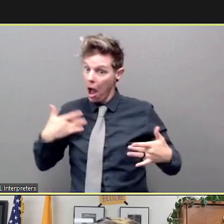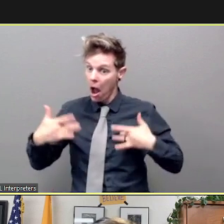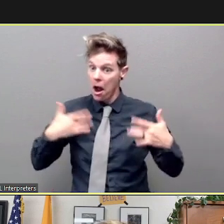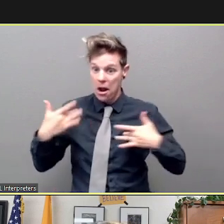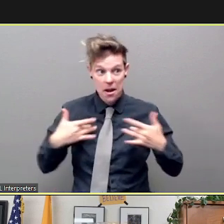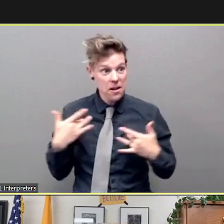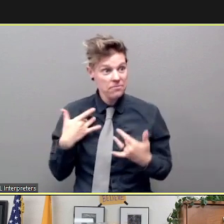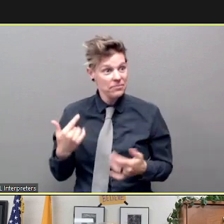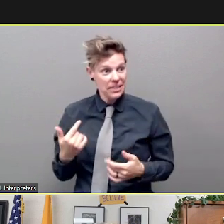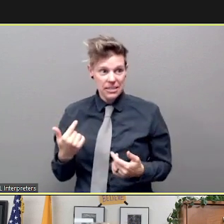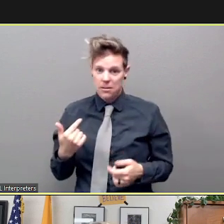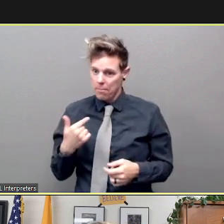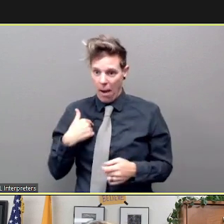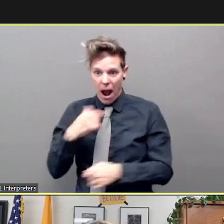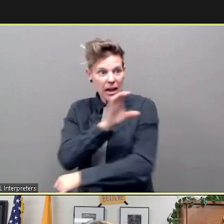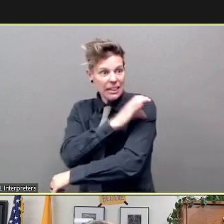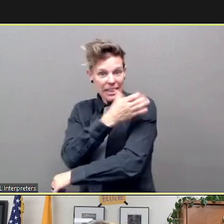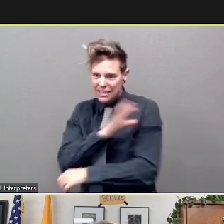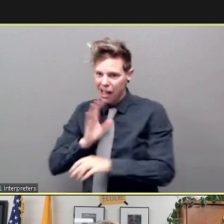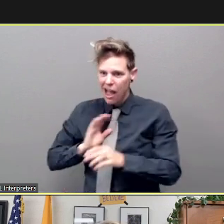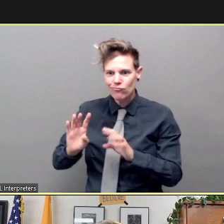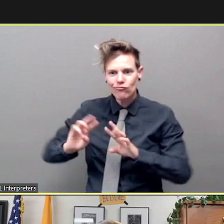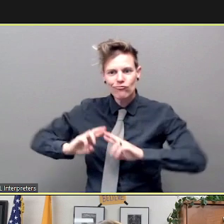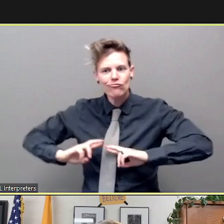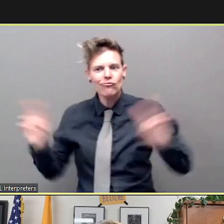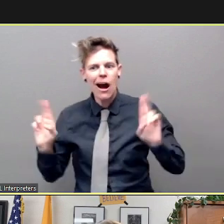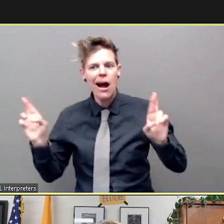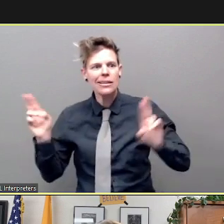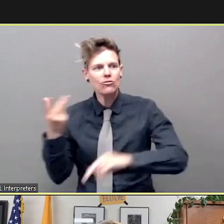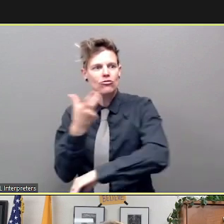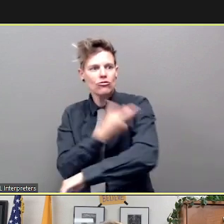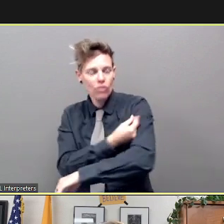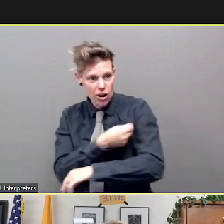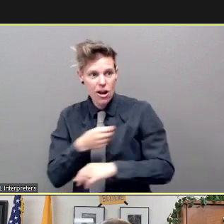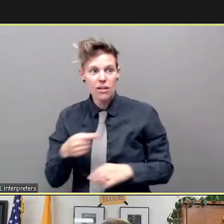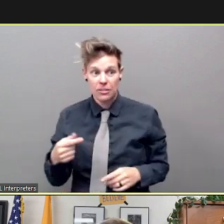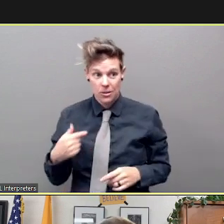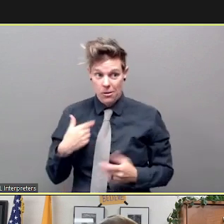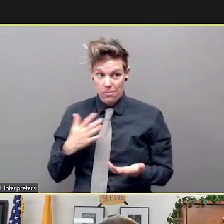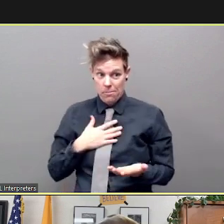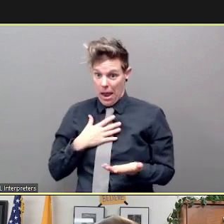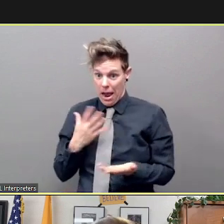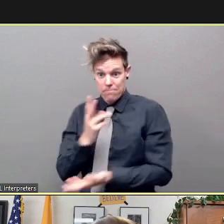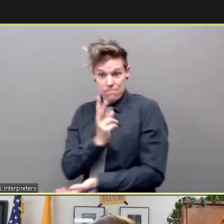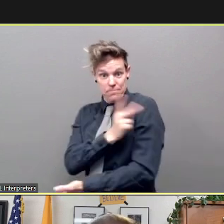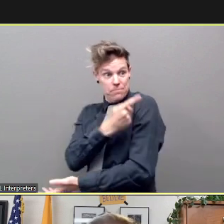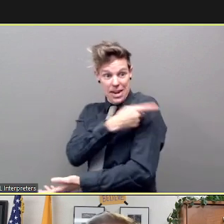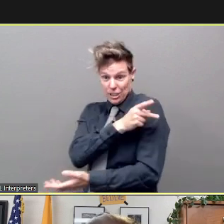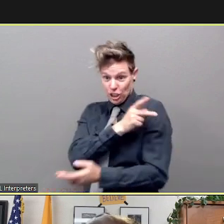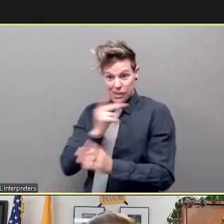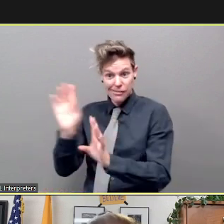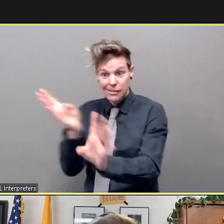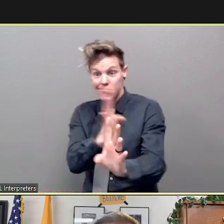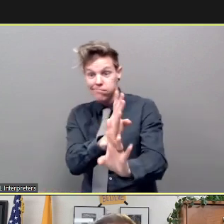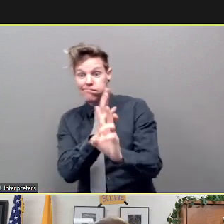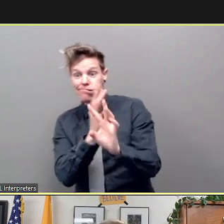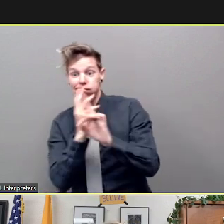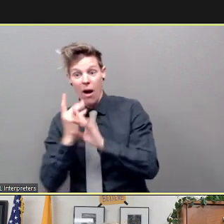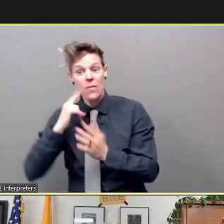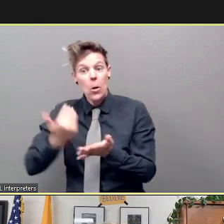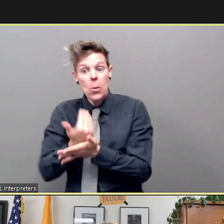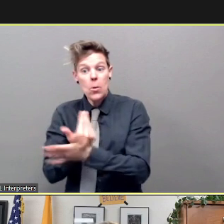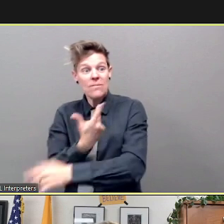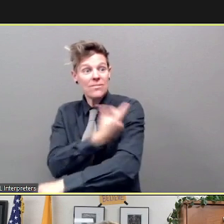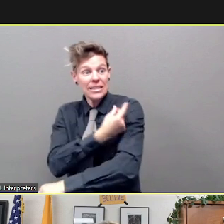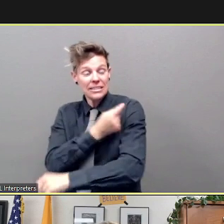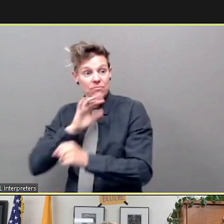when I saw patients about 10 days ago. And we were able to give, I think it was 6 people